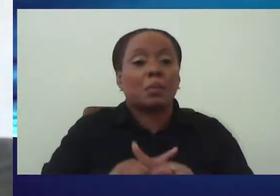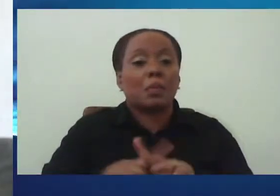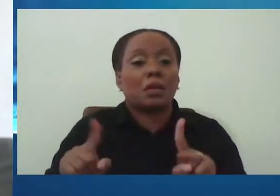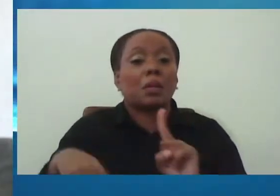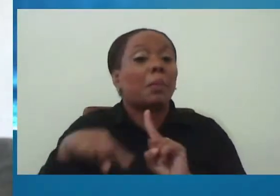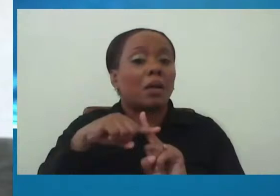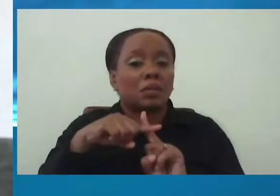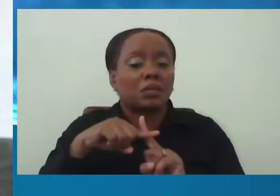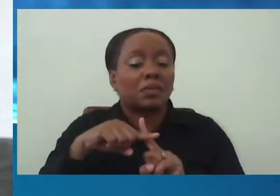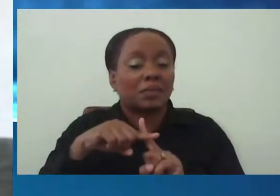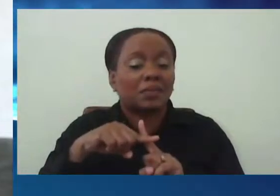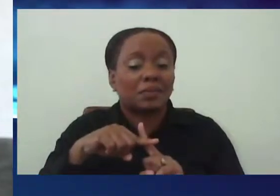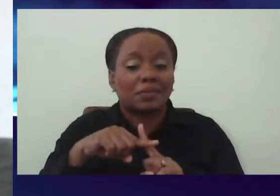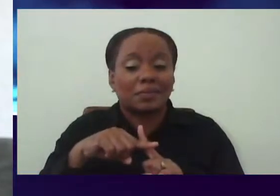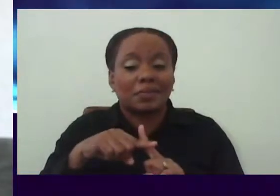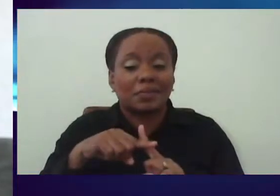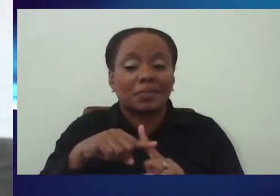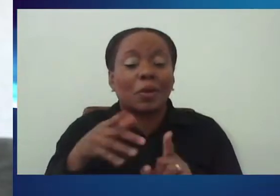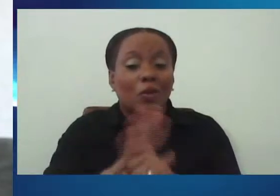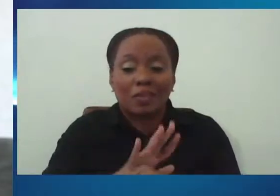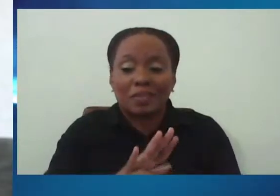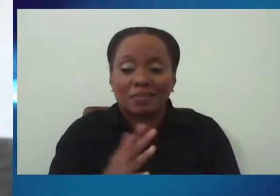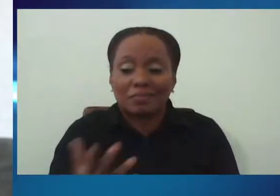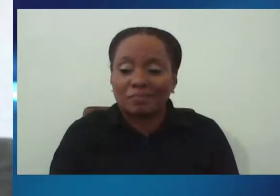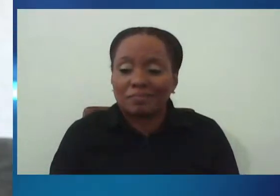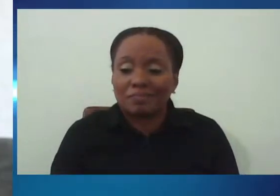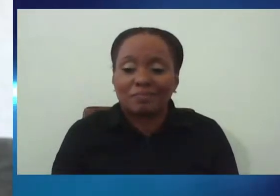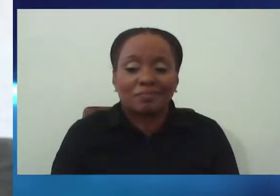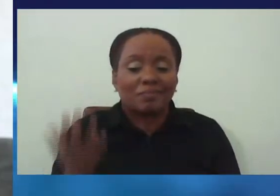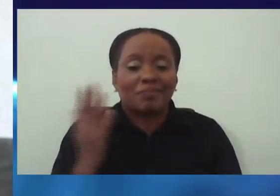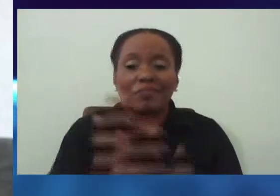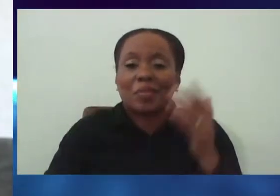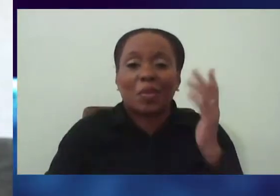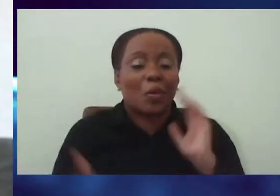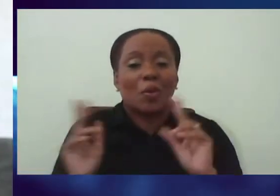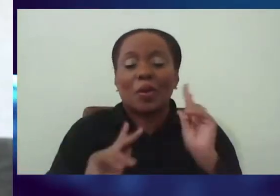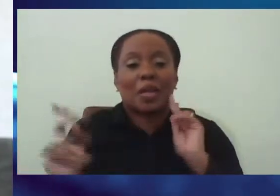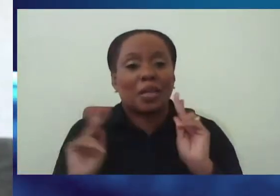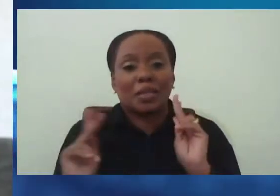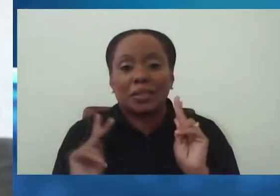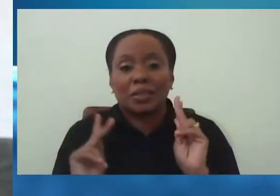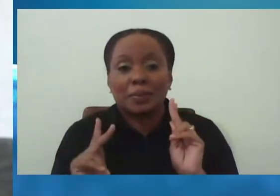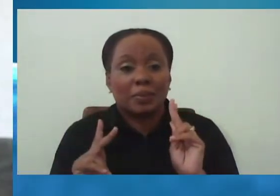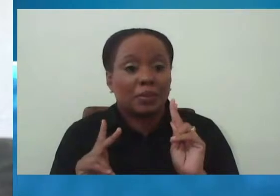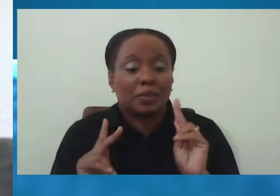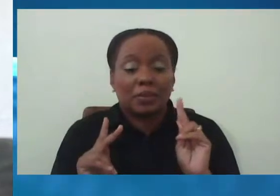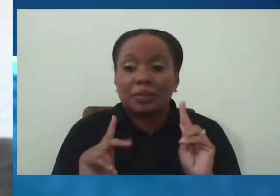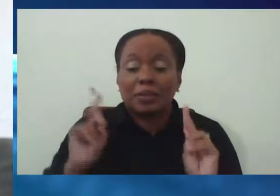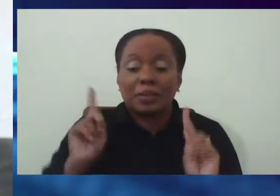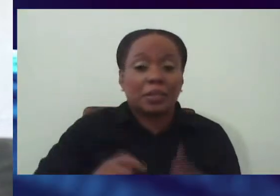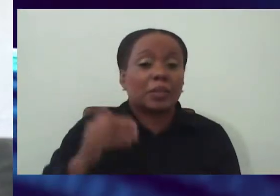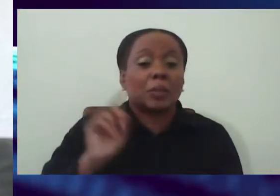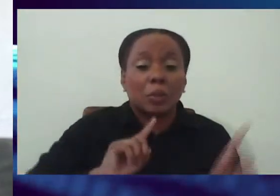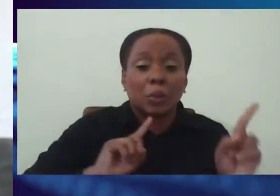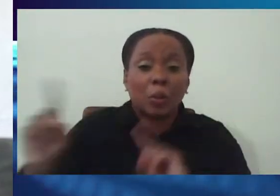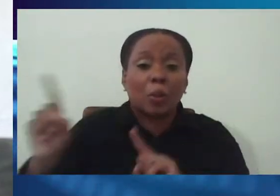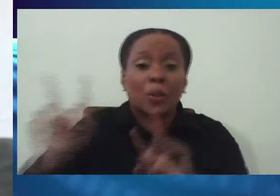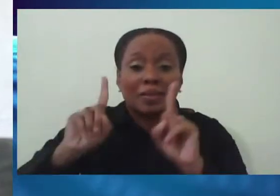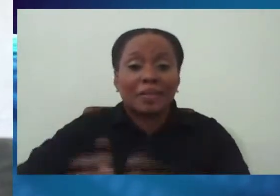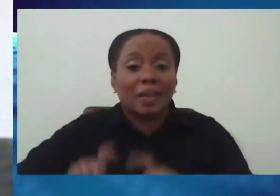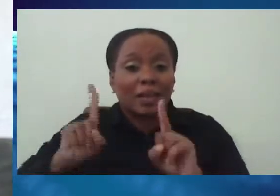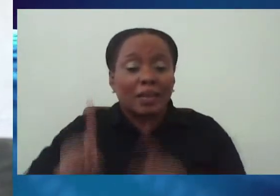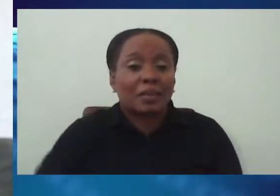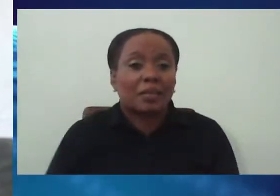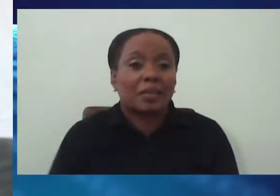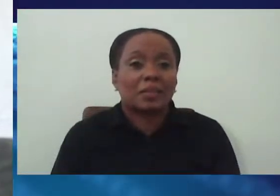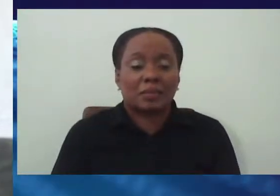to looking for some of these signs that you need to go and get tested and to address this question